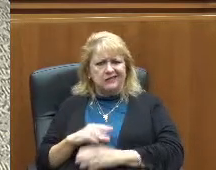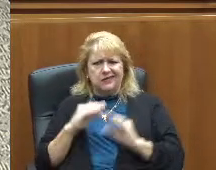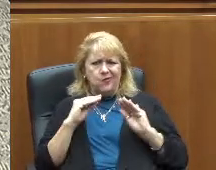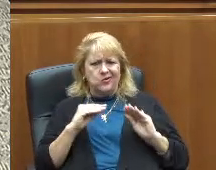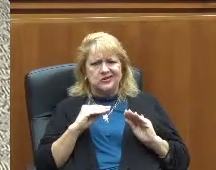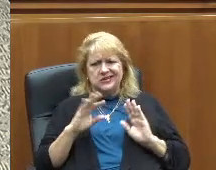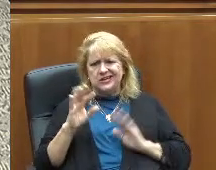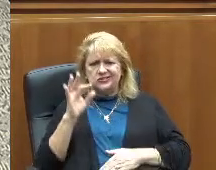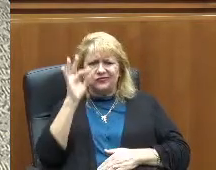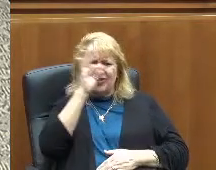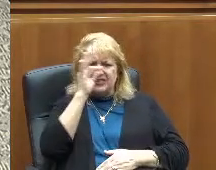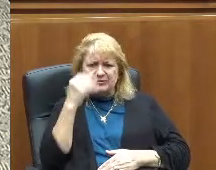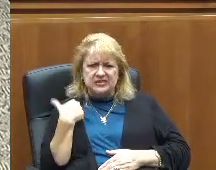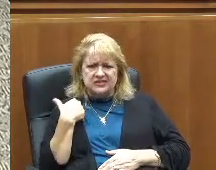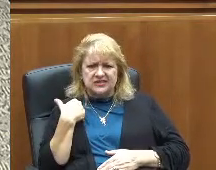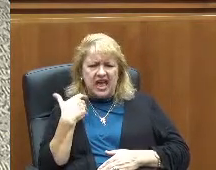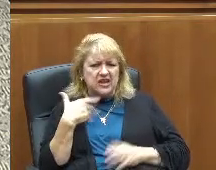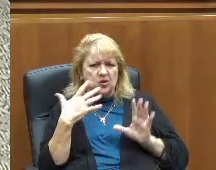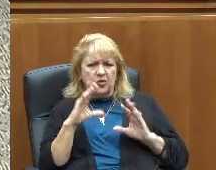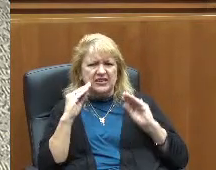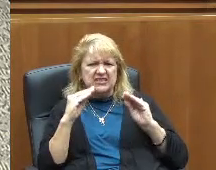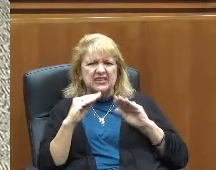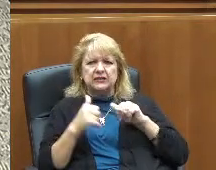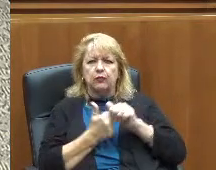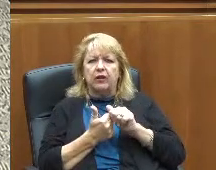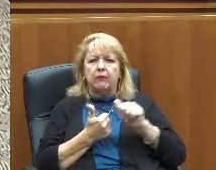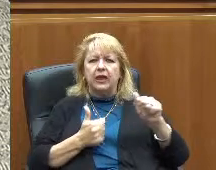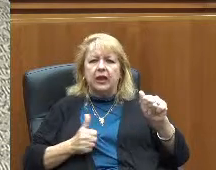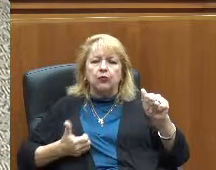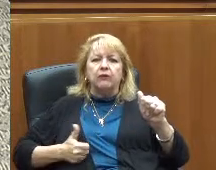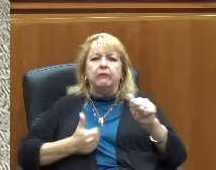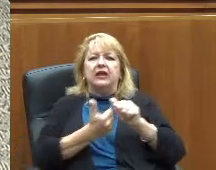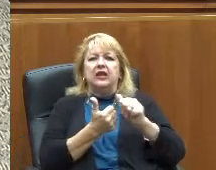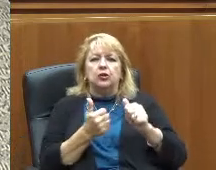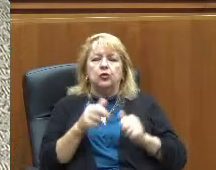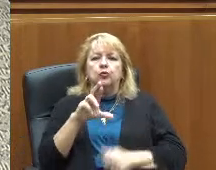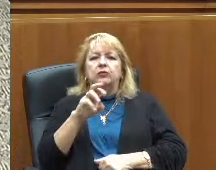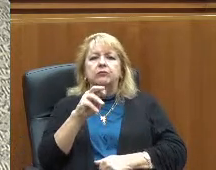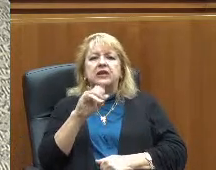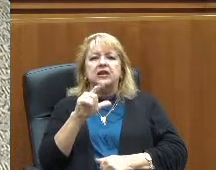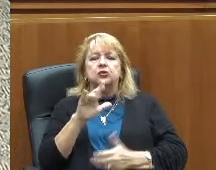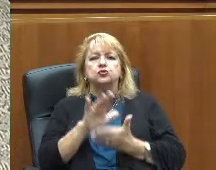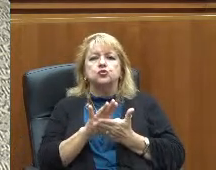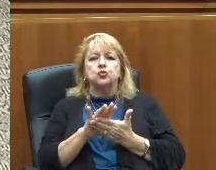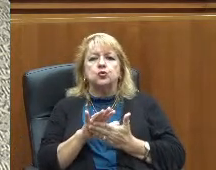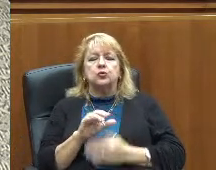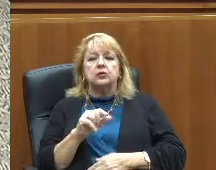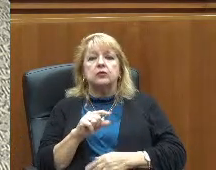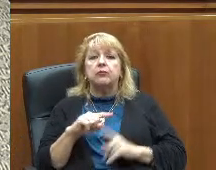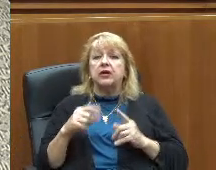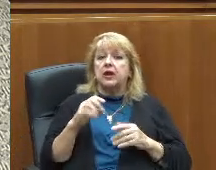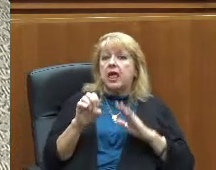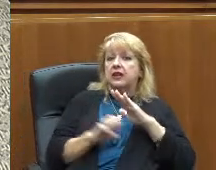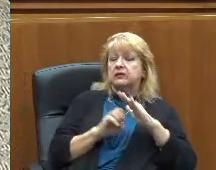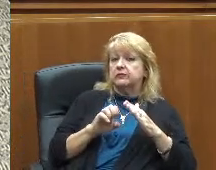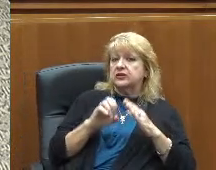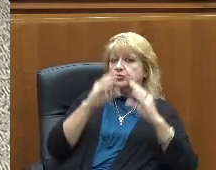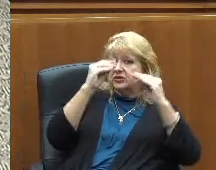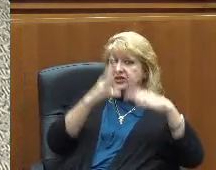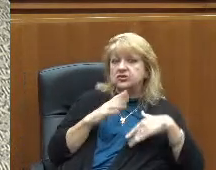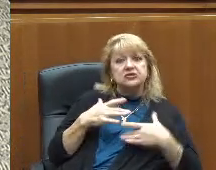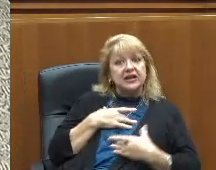teach freshmen, or I don't want to teach remedial math for middle school. But then we had some elementary teachers that